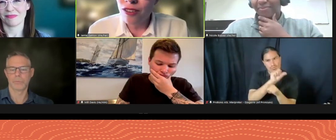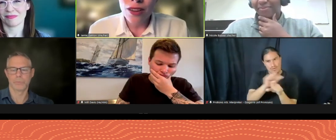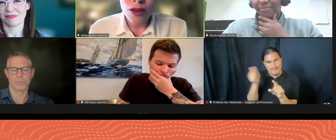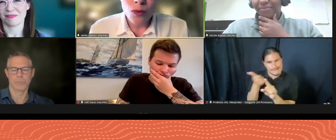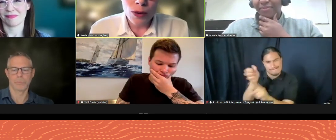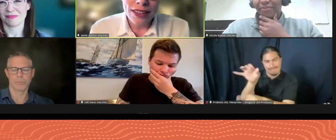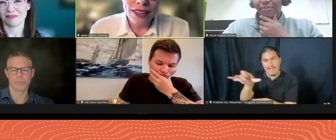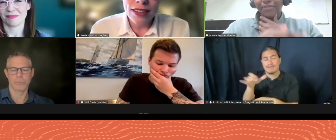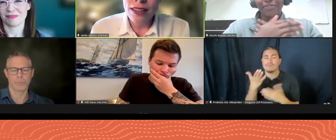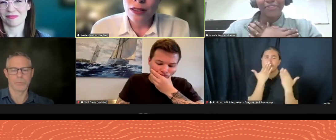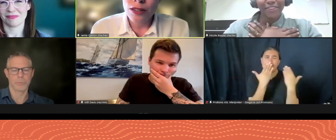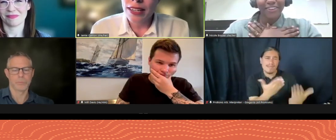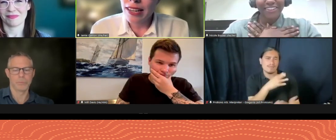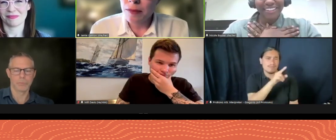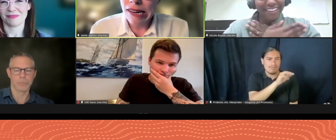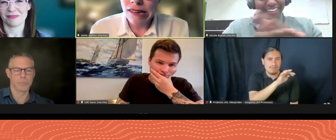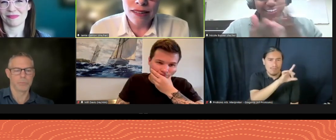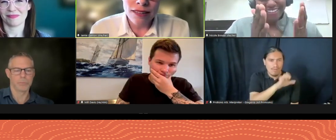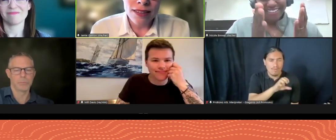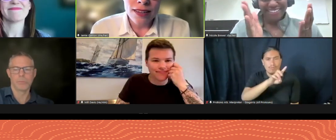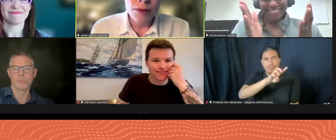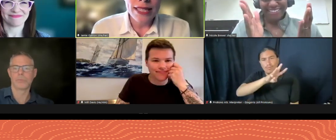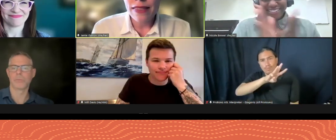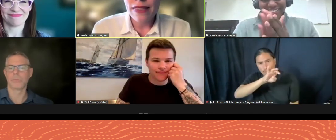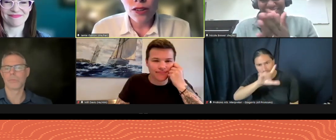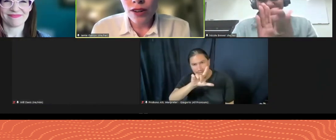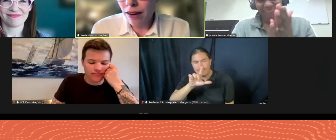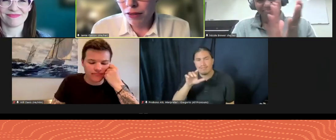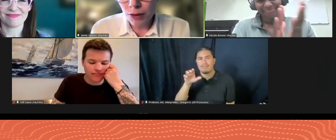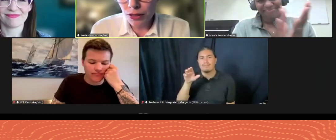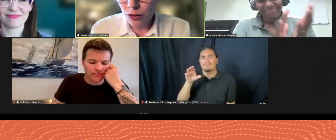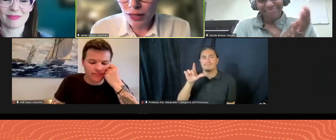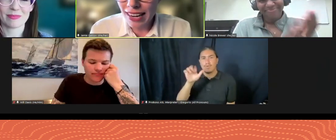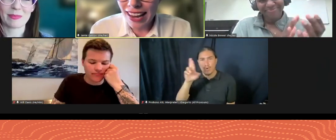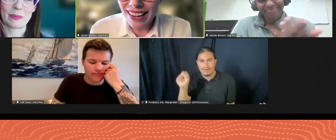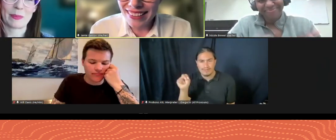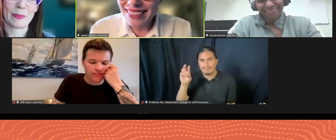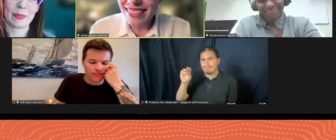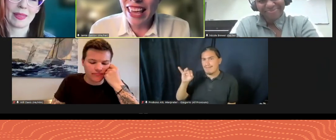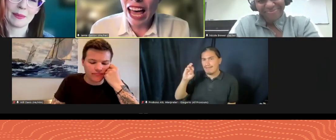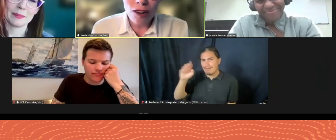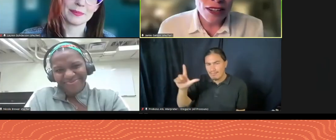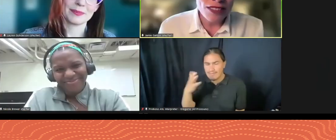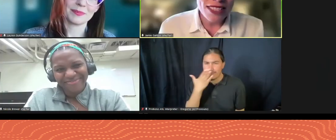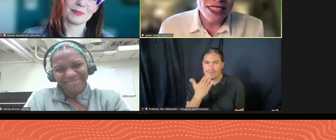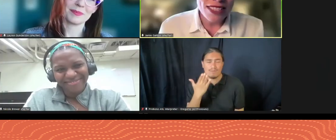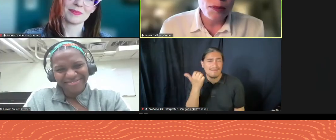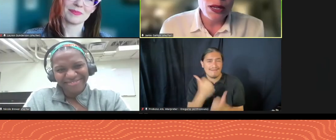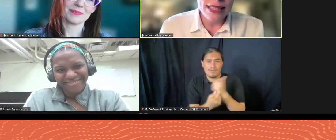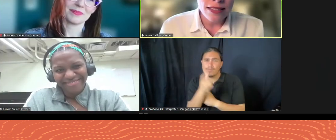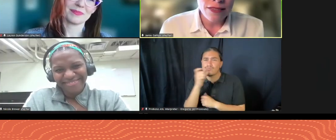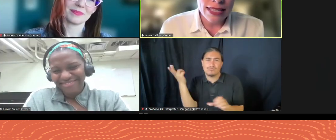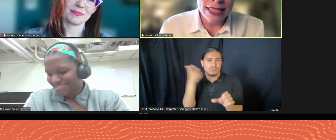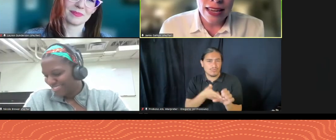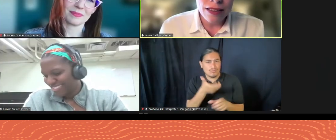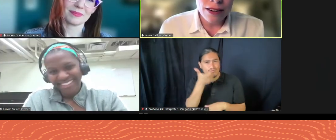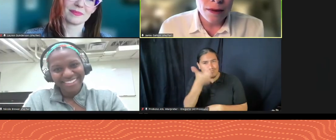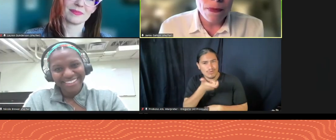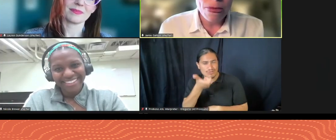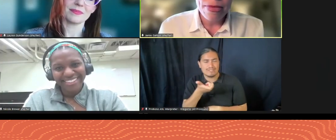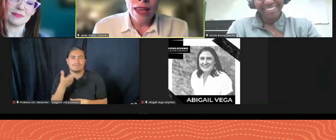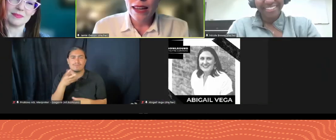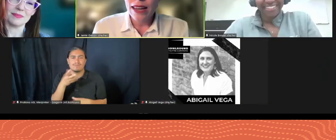Nicole, Will, Lauren, and Michael. I wanna say thank you to everyone tuning in, to the HowlRound team for putting this event